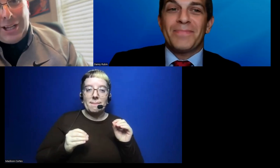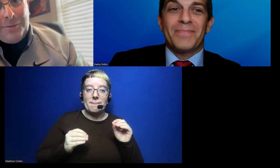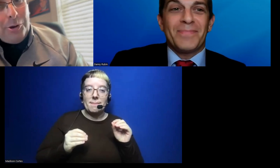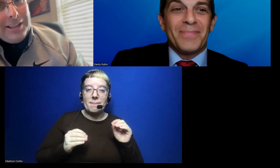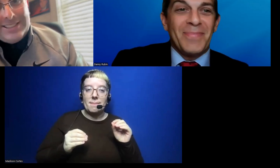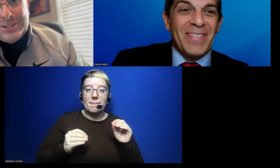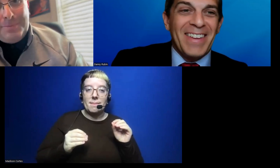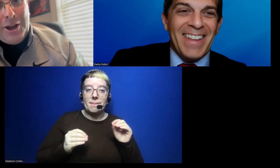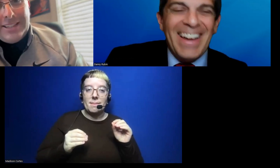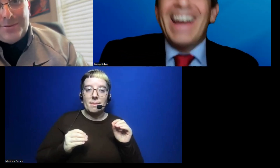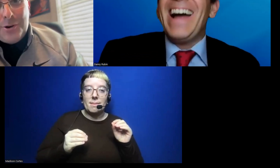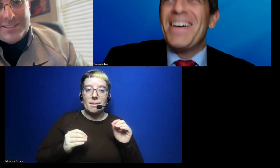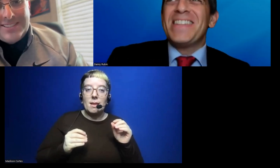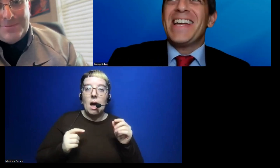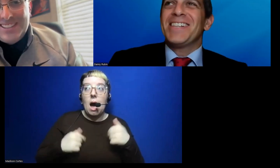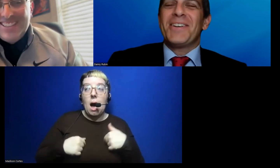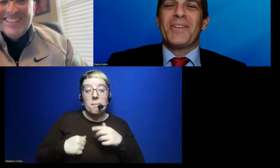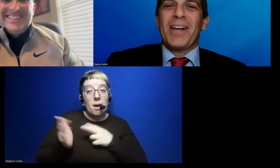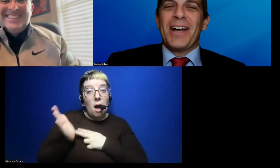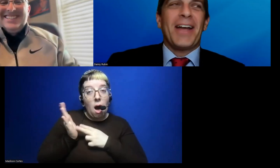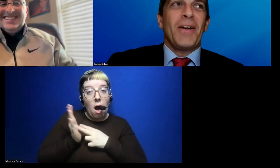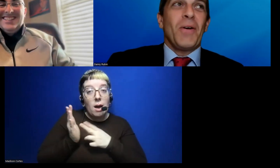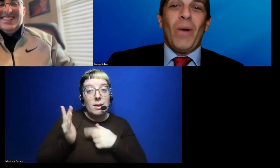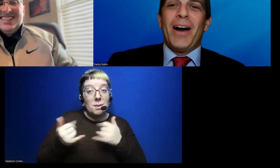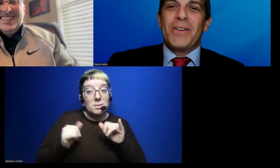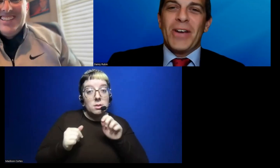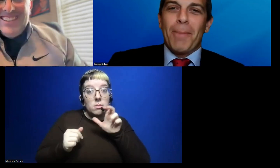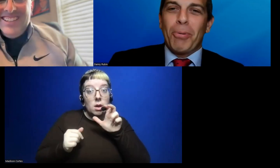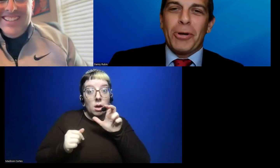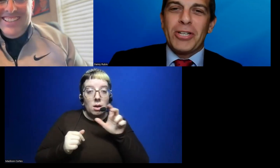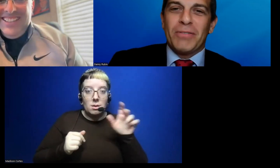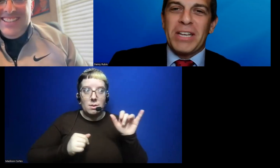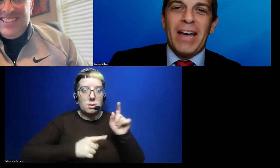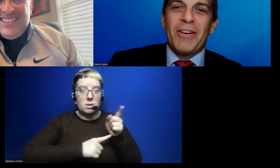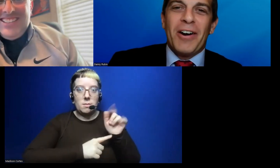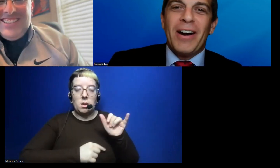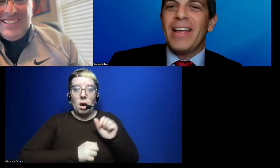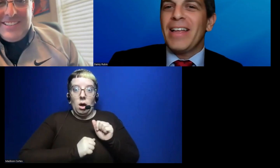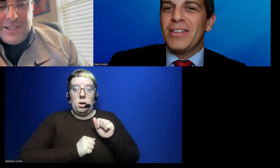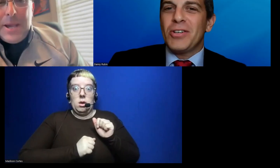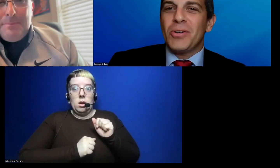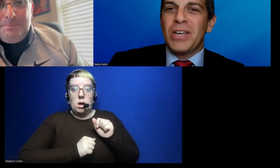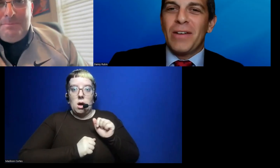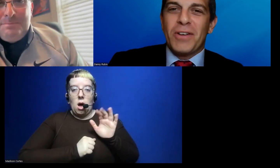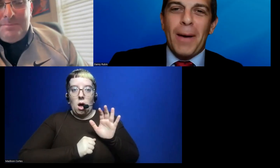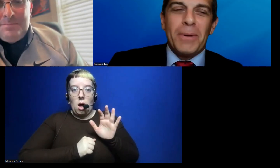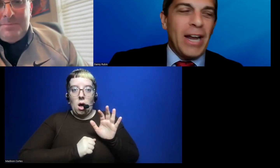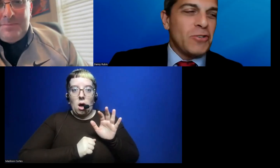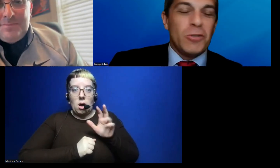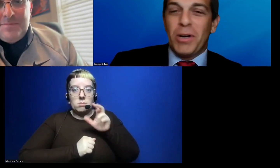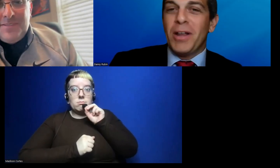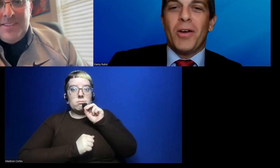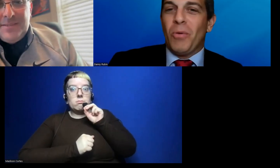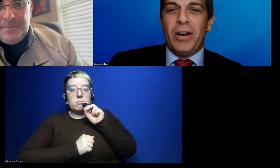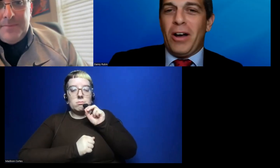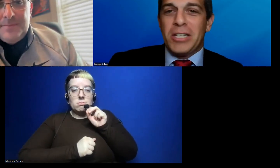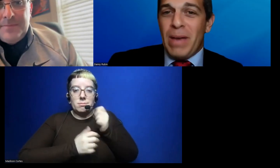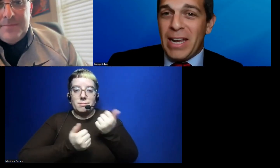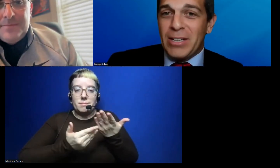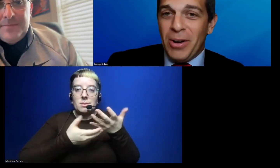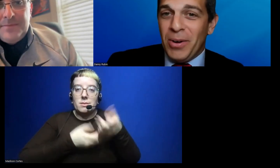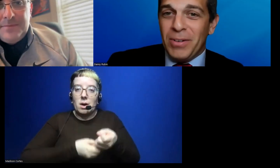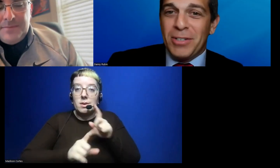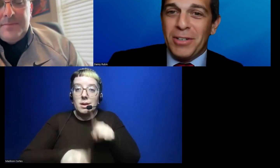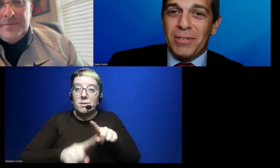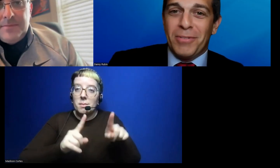lot. wasn't stuck on the floor. Let's just be honest, I folks. mean, that's a little like, wow, you got to pull yourself together Yeah. to give competent answers. But what an